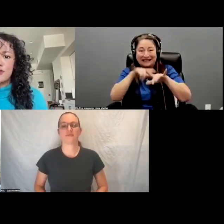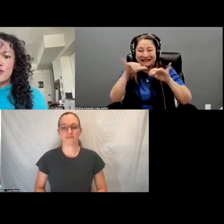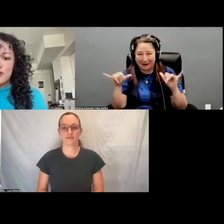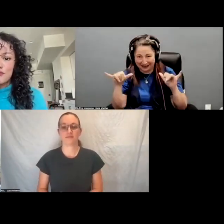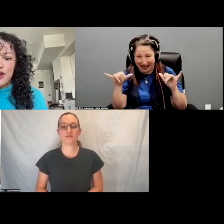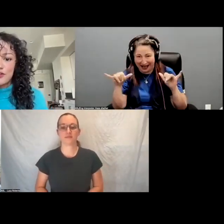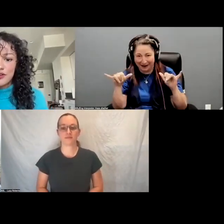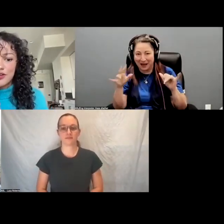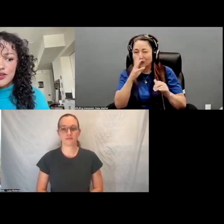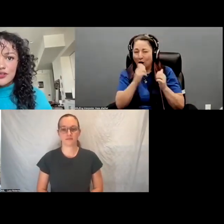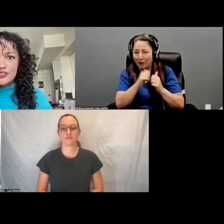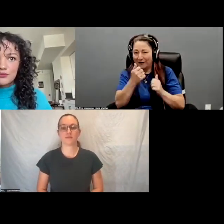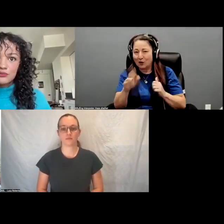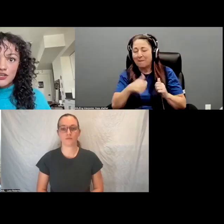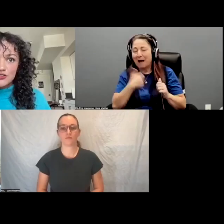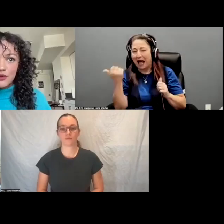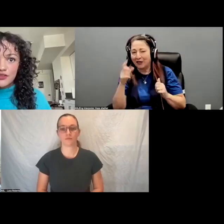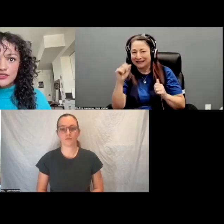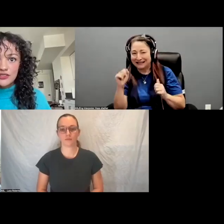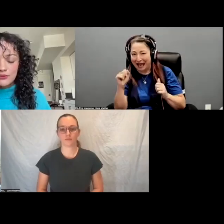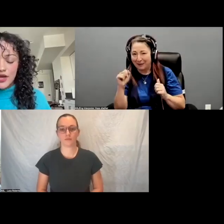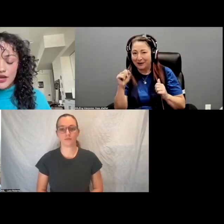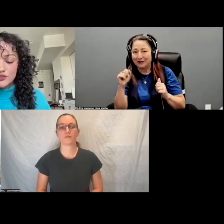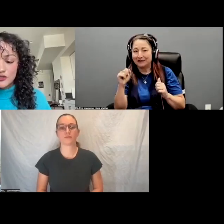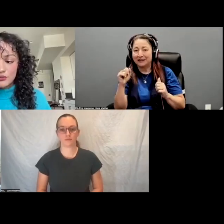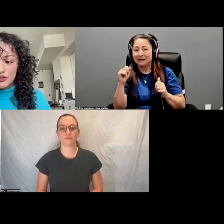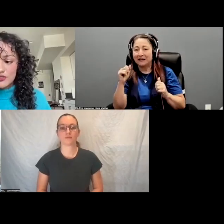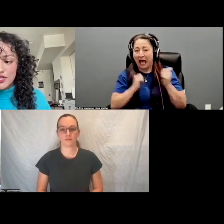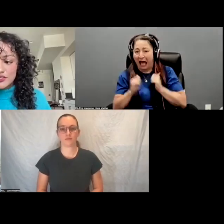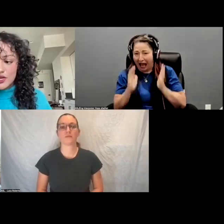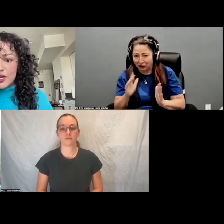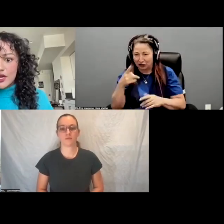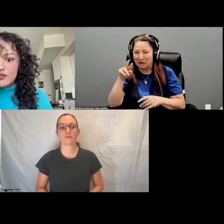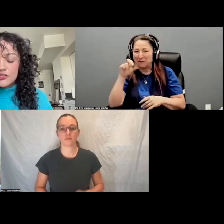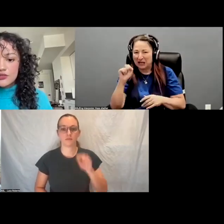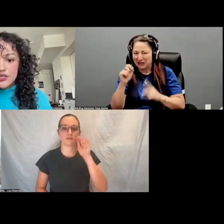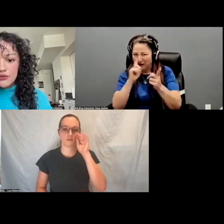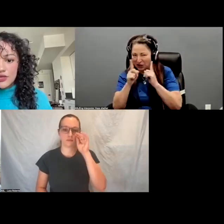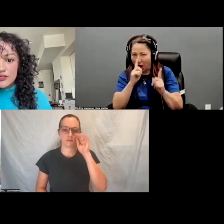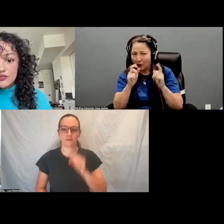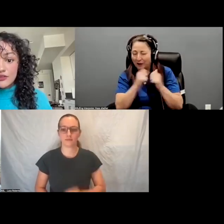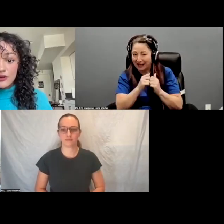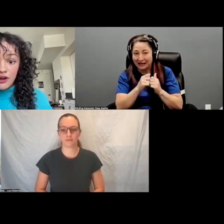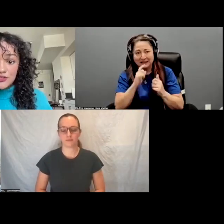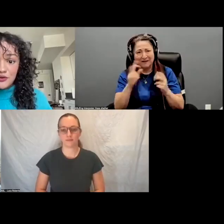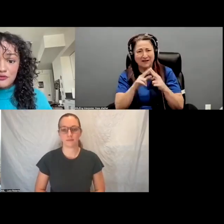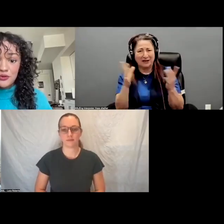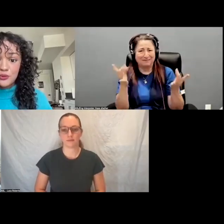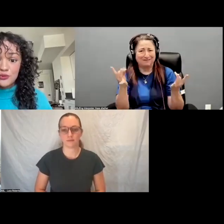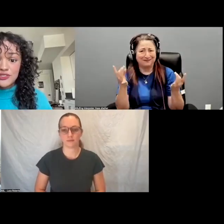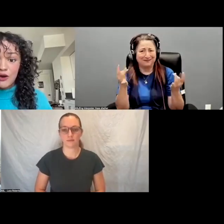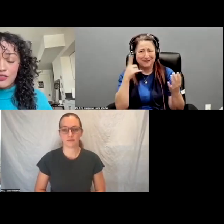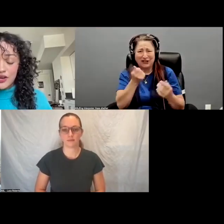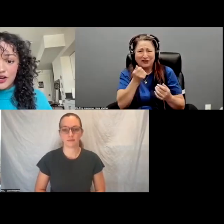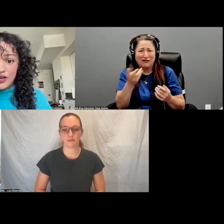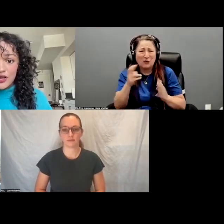talked with a few of my other disabled peers about this, and disabled actor peers, it's so tricky because there are so few